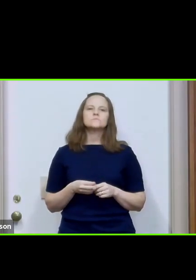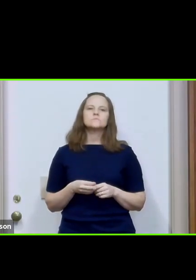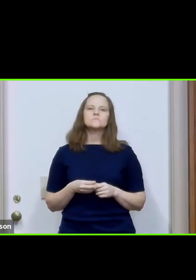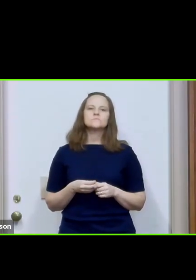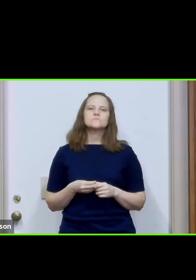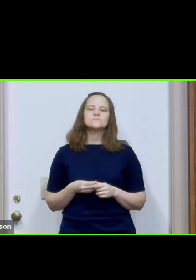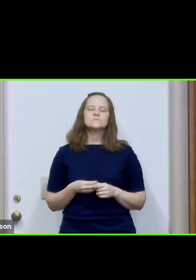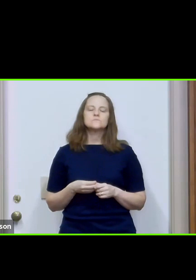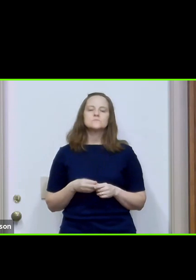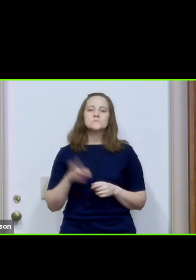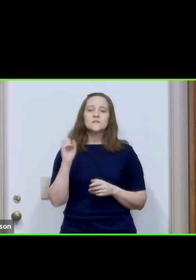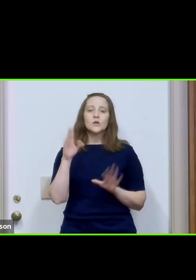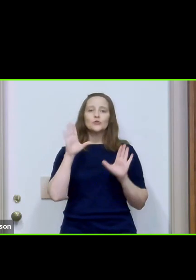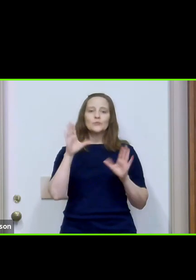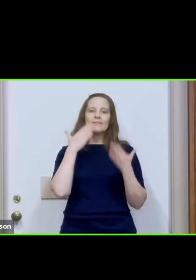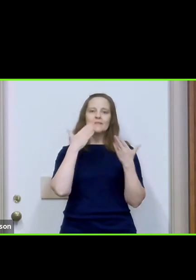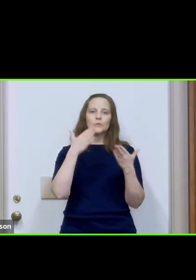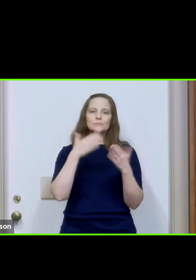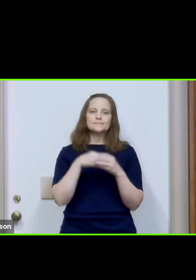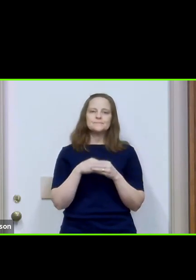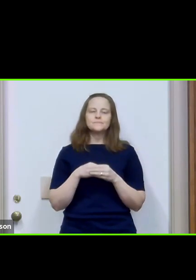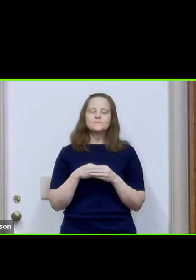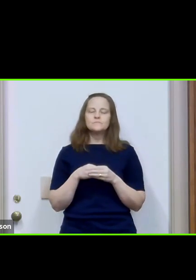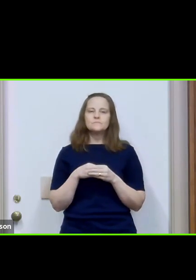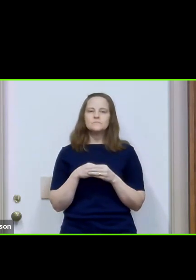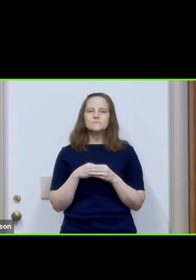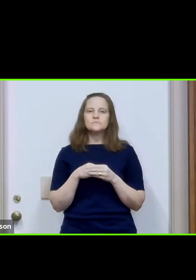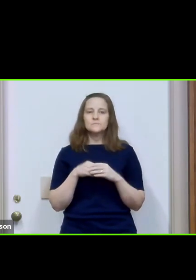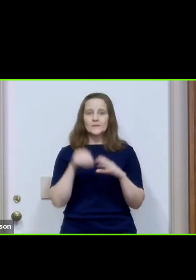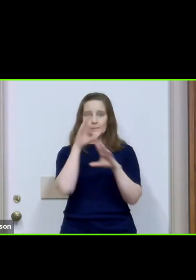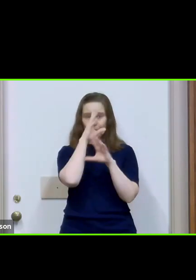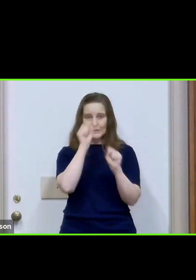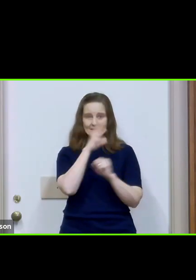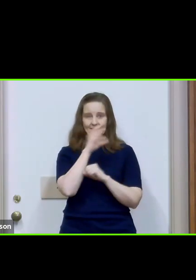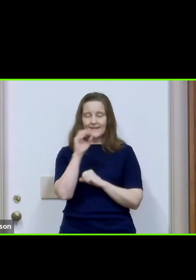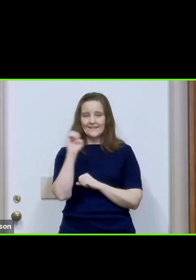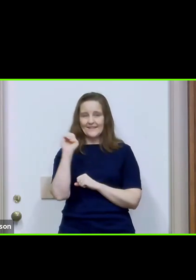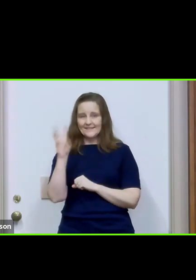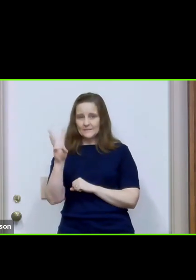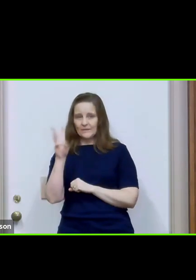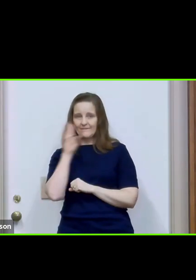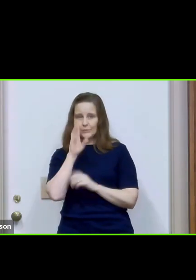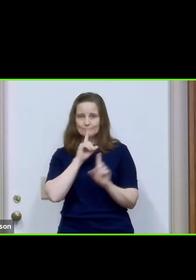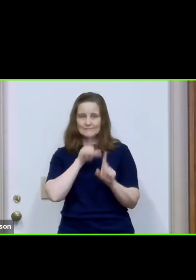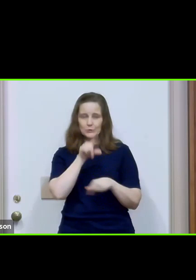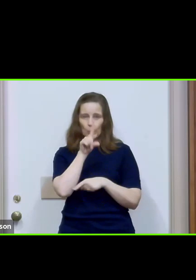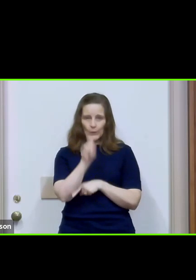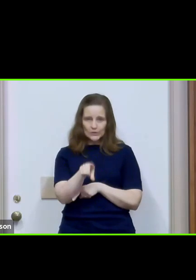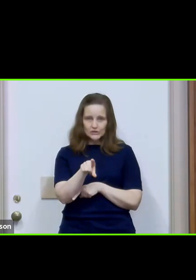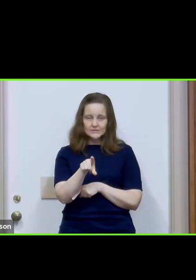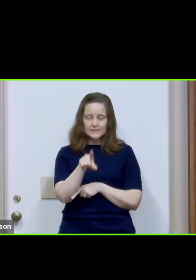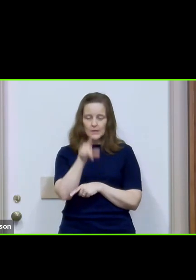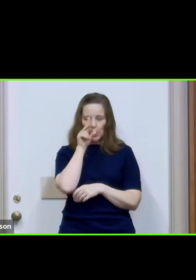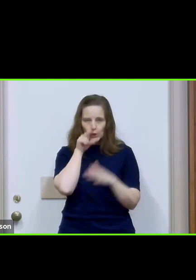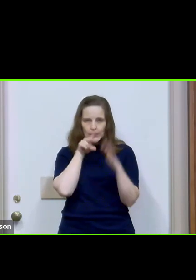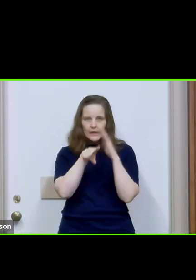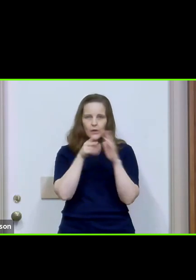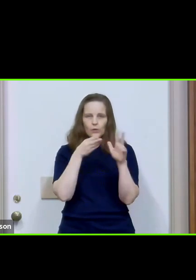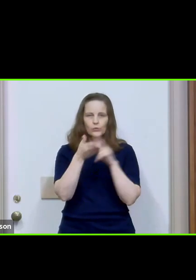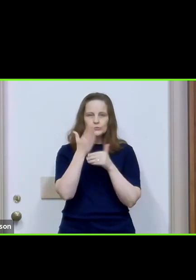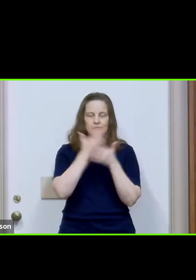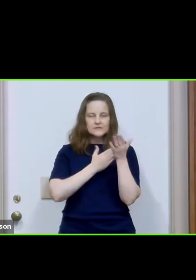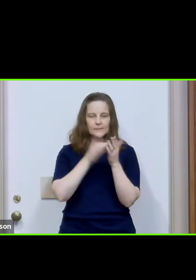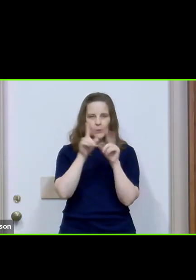Okay, great. Thank you, President Smatresk and Elizabeth, for answering that question. Just looking ahead here at a few others that have come